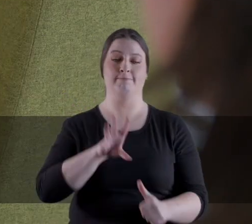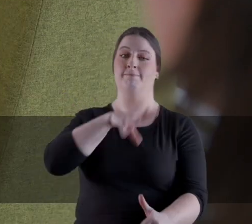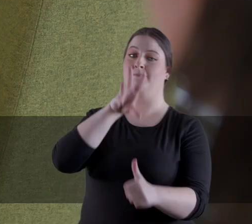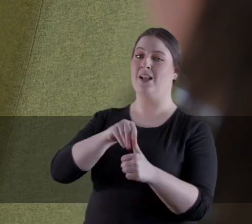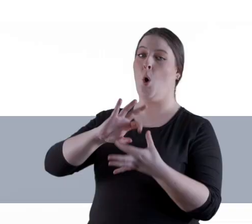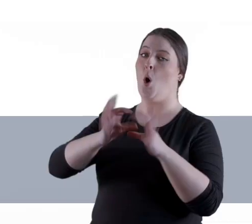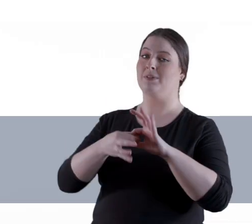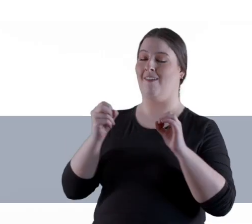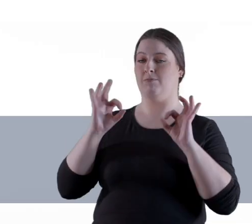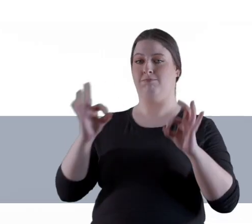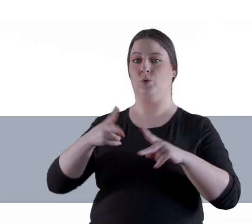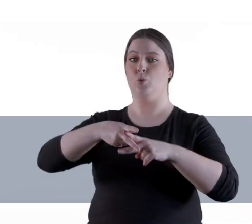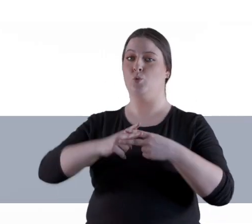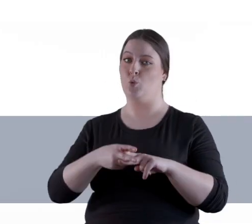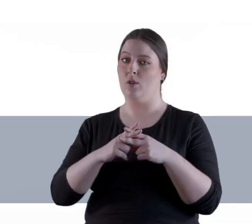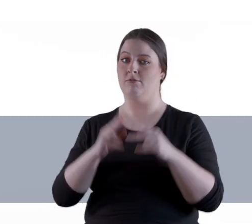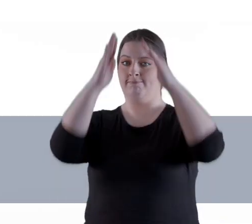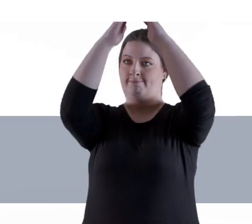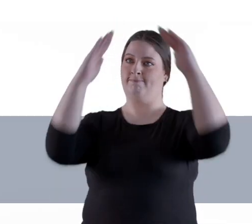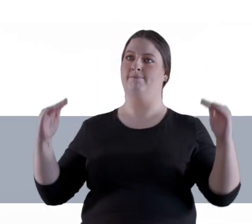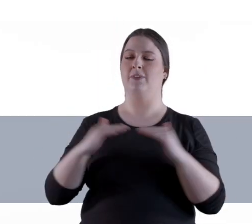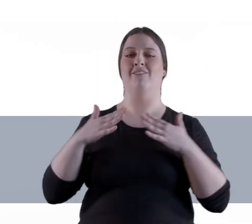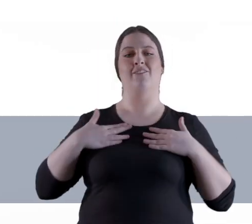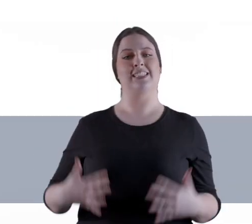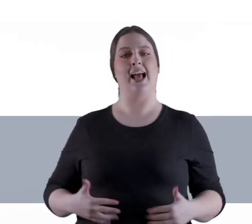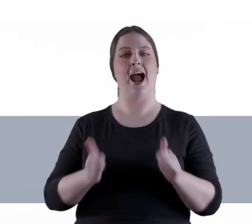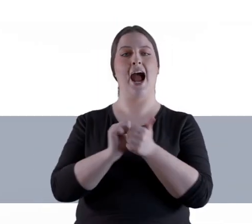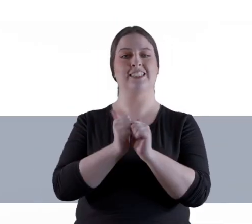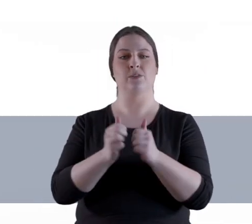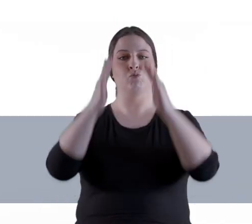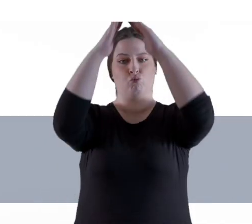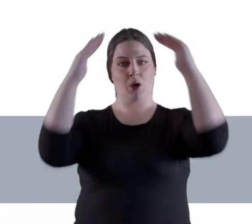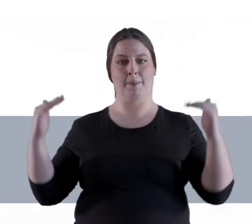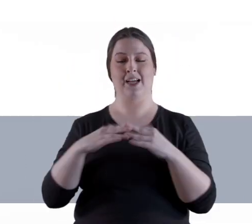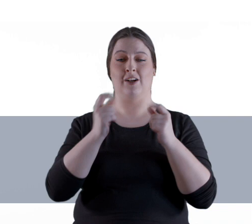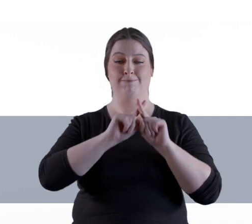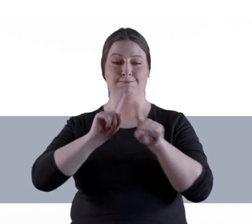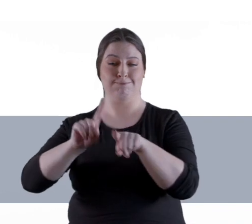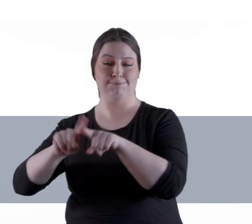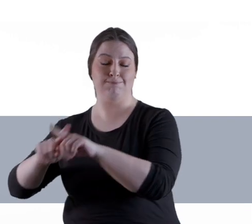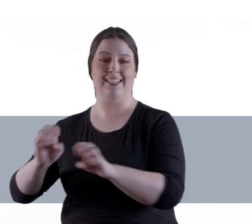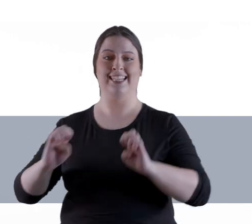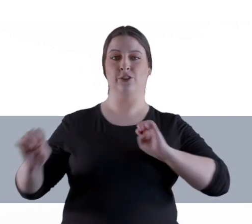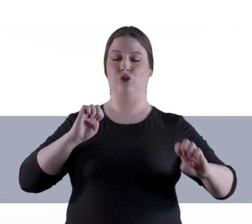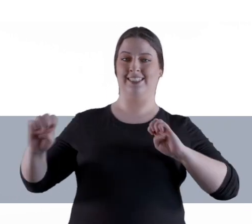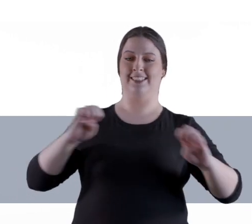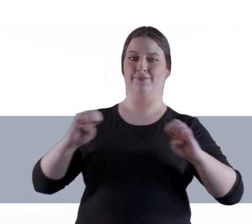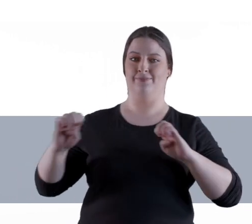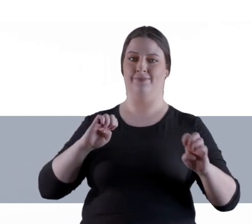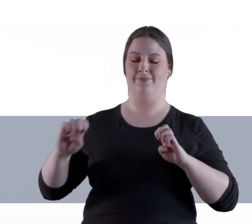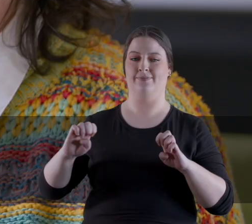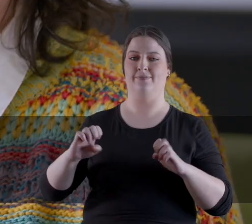Special Olympics have a useful tool called the Physical Activity Pyramid, and it shows us a load of